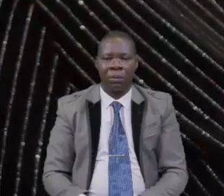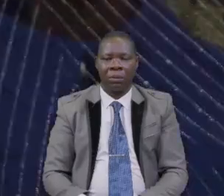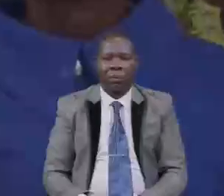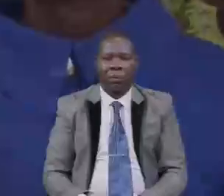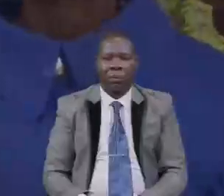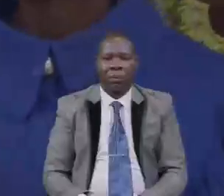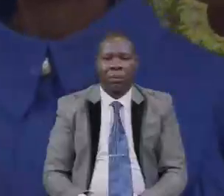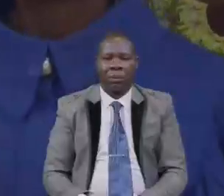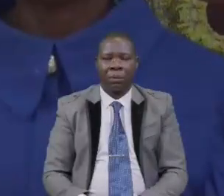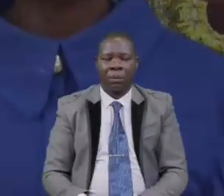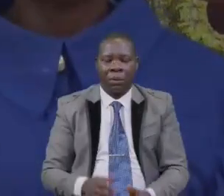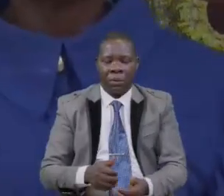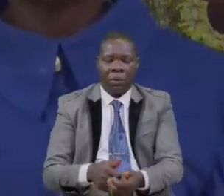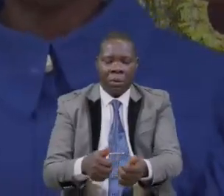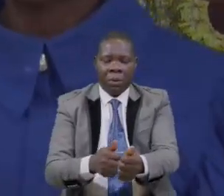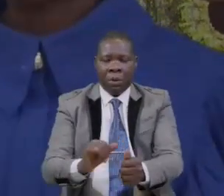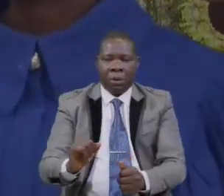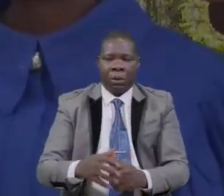Following